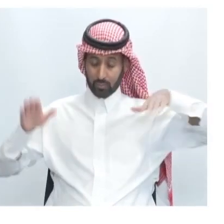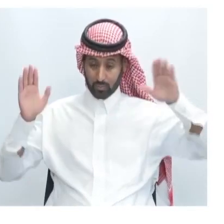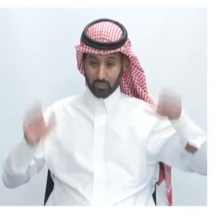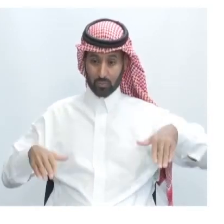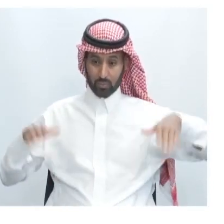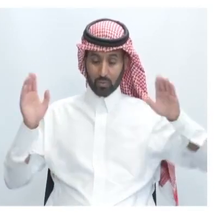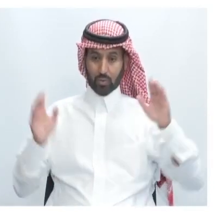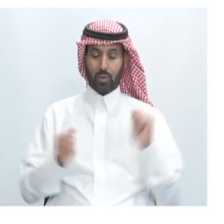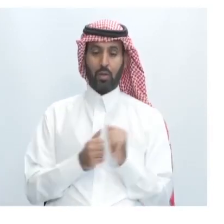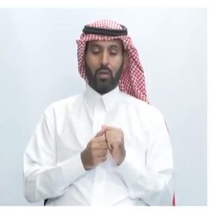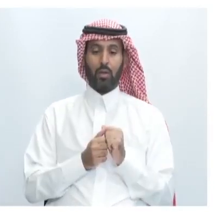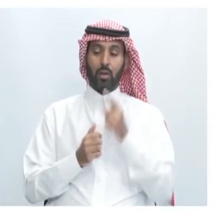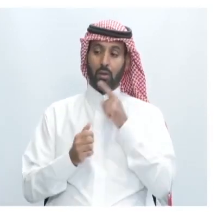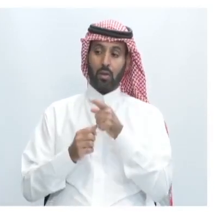people.